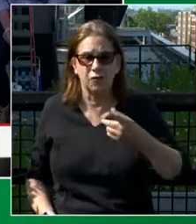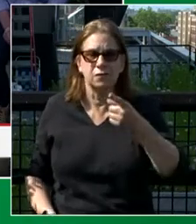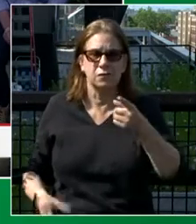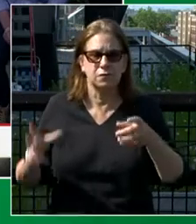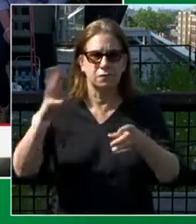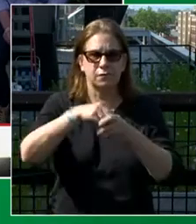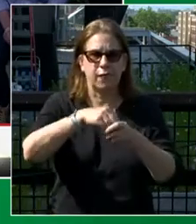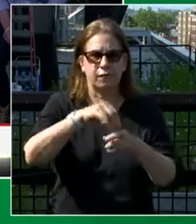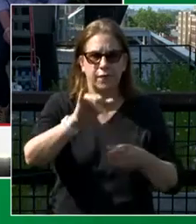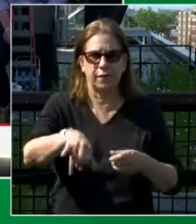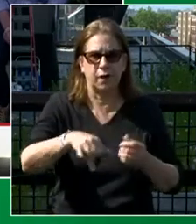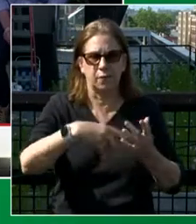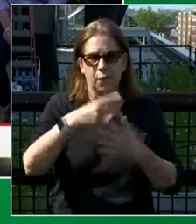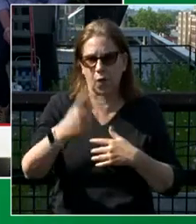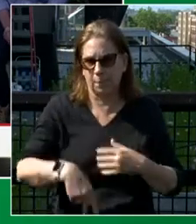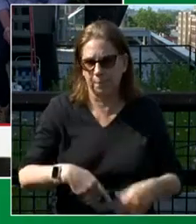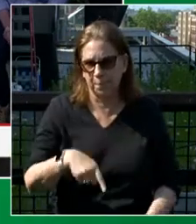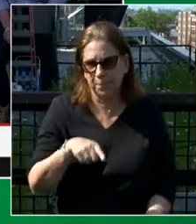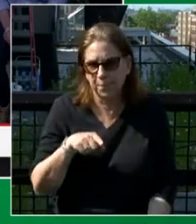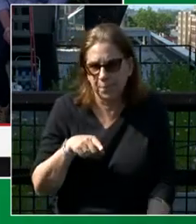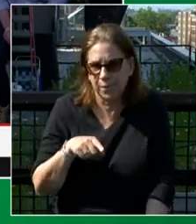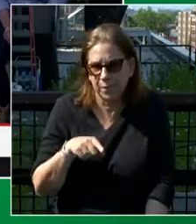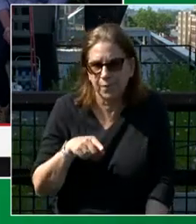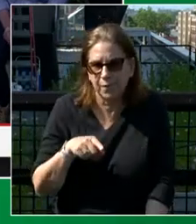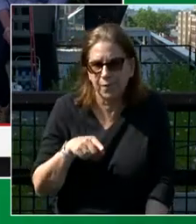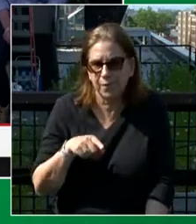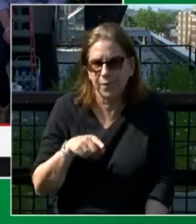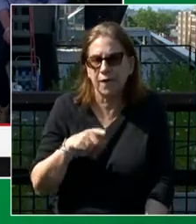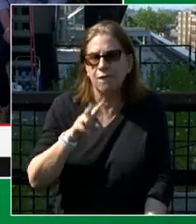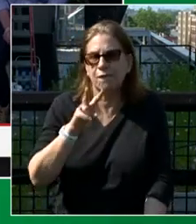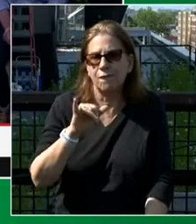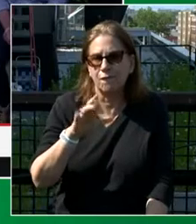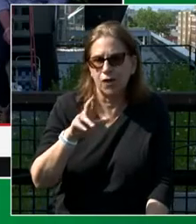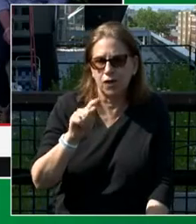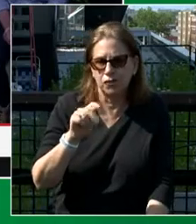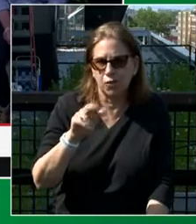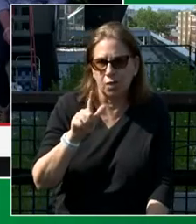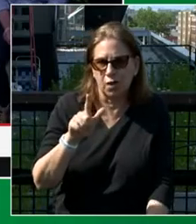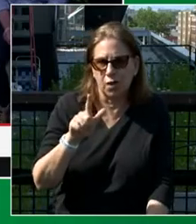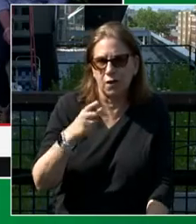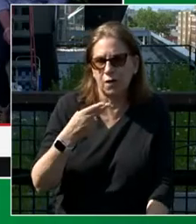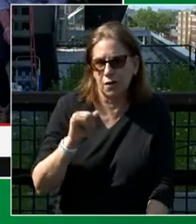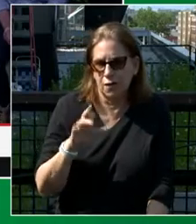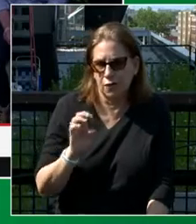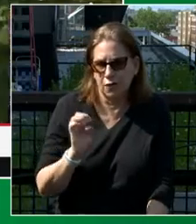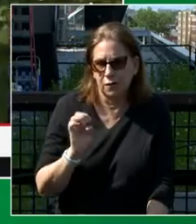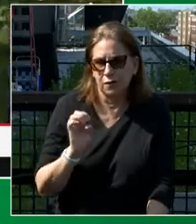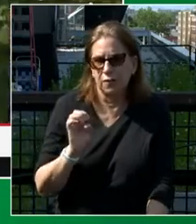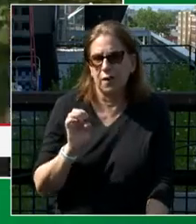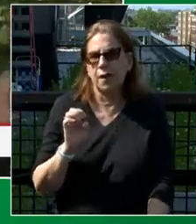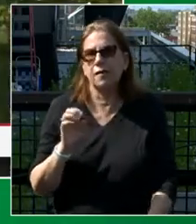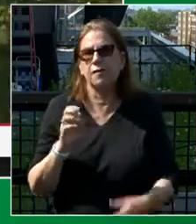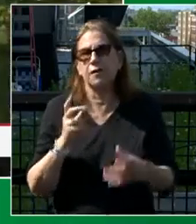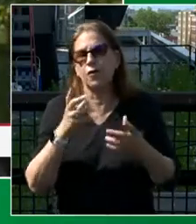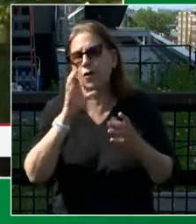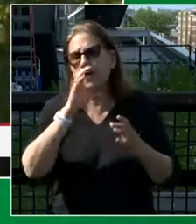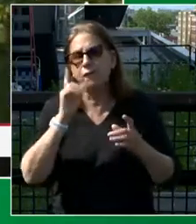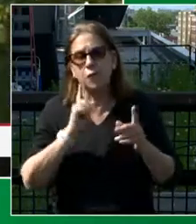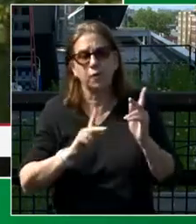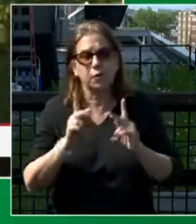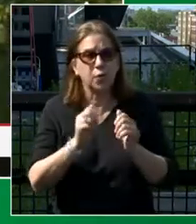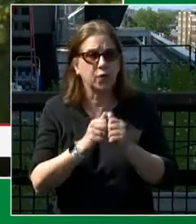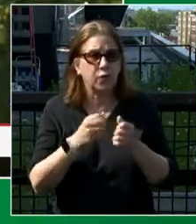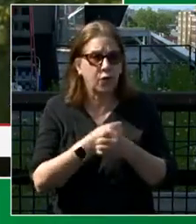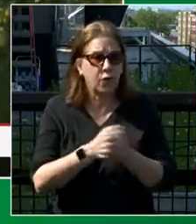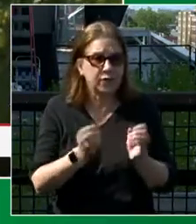so that you can begin interviewing. It will be a virtual hiring fair that the Office of Talent and Client Services is doing on the 23rd. So I'll make sure you guys get